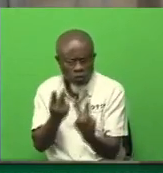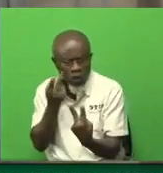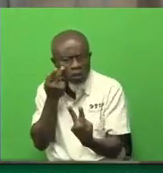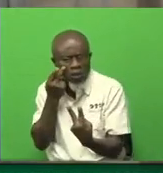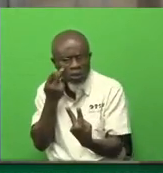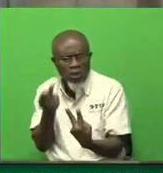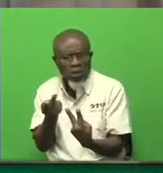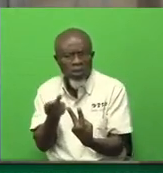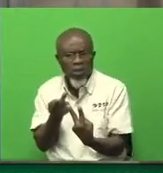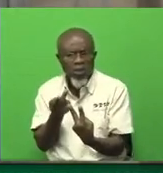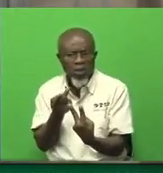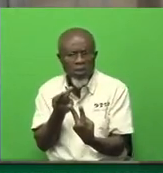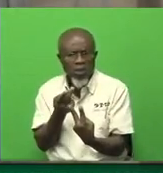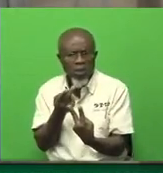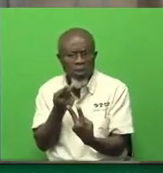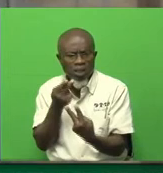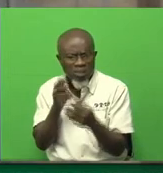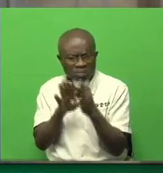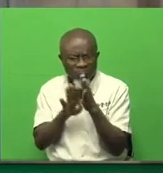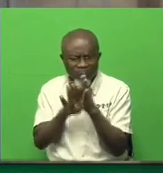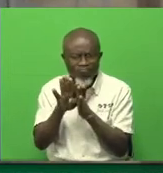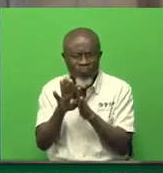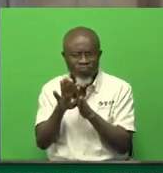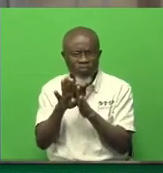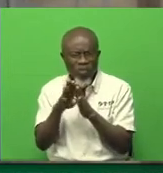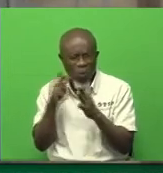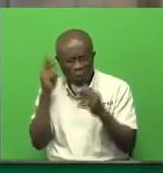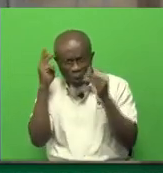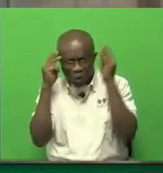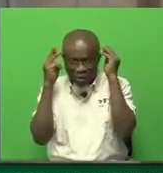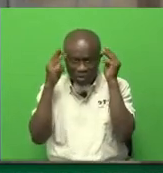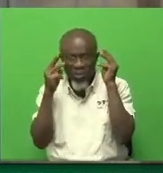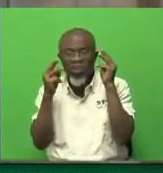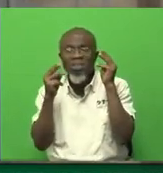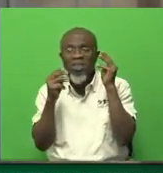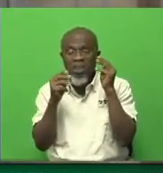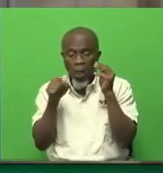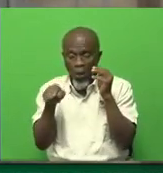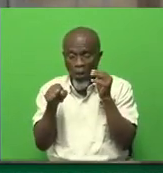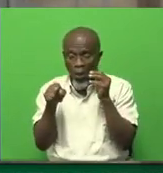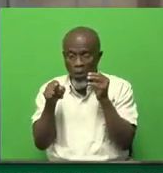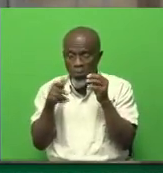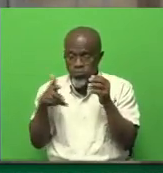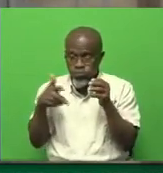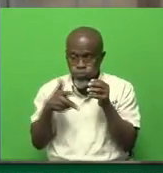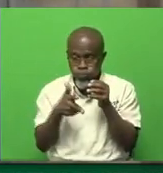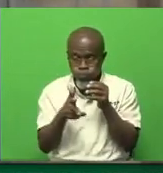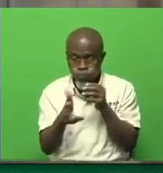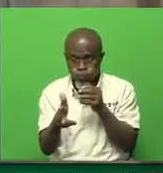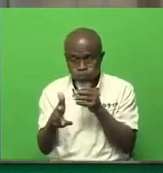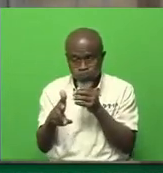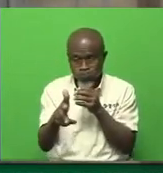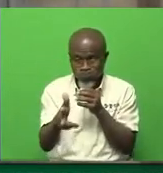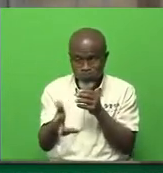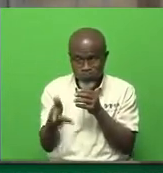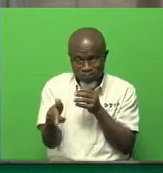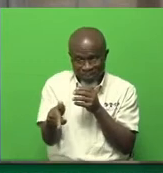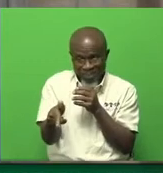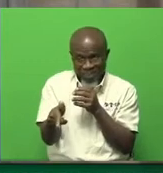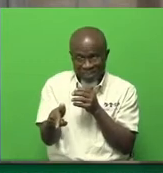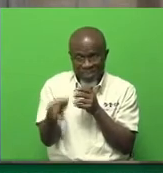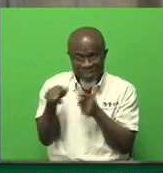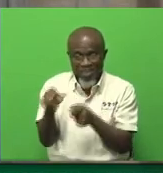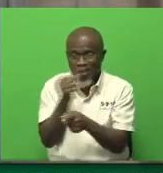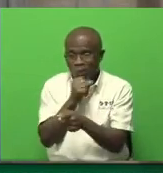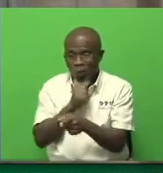of the bridge I've developed a great concern for the vehicles that most Traverse this bridge on a daily basis the bridges are all